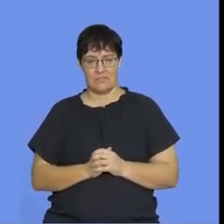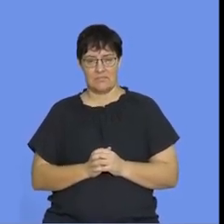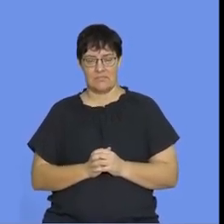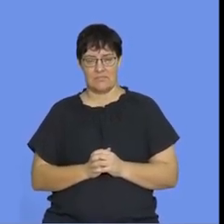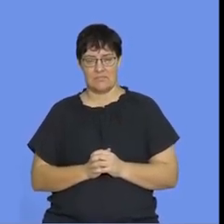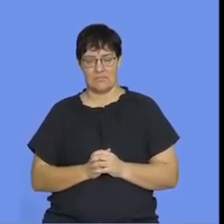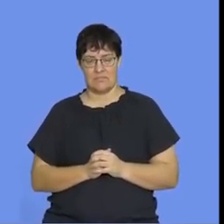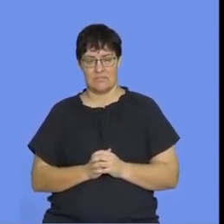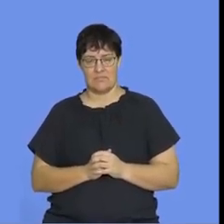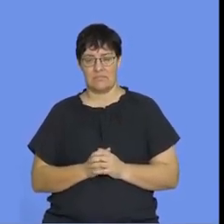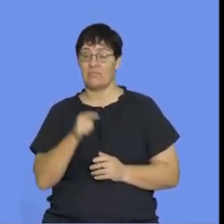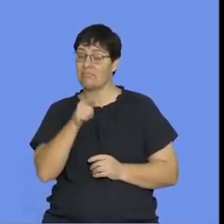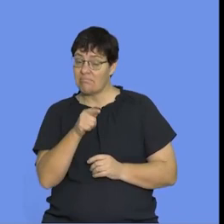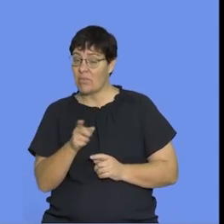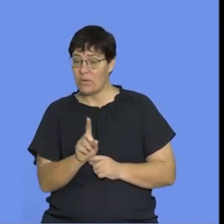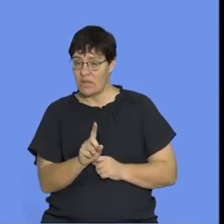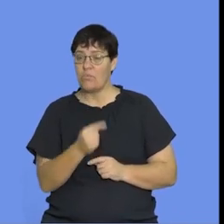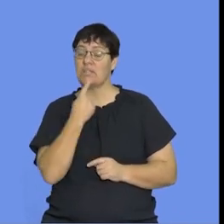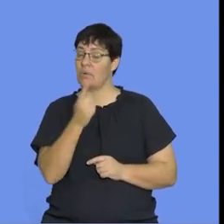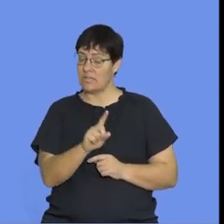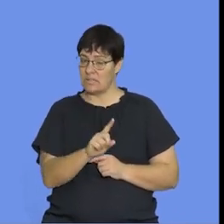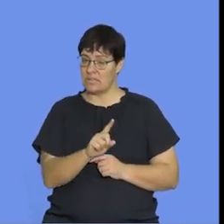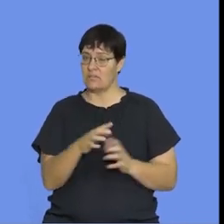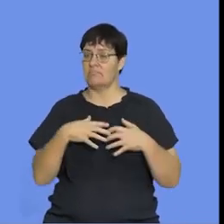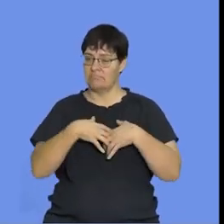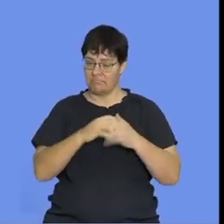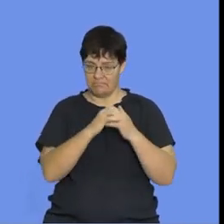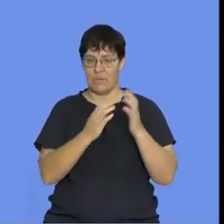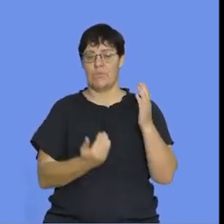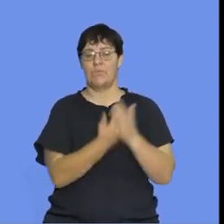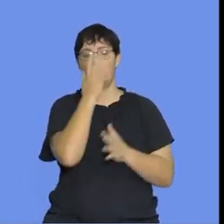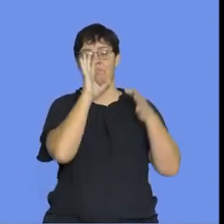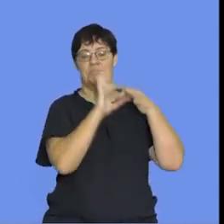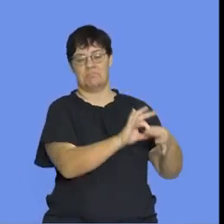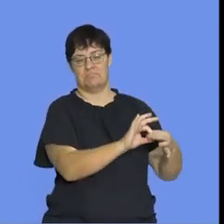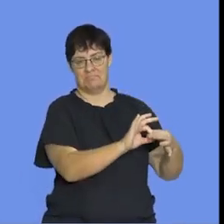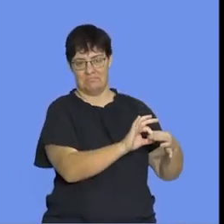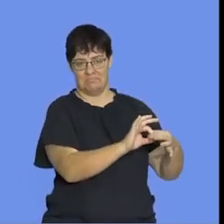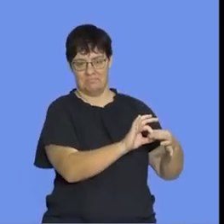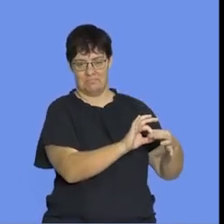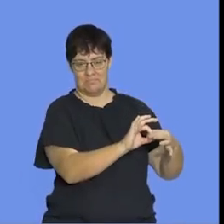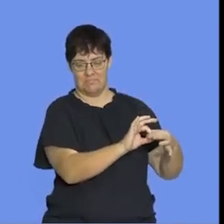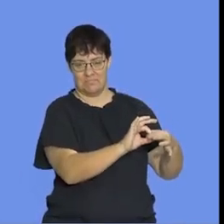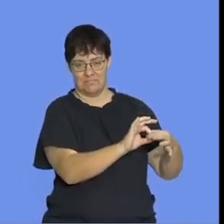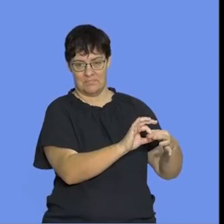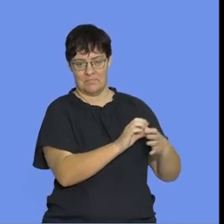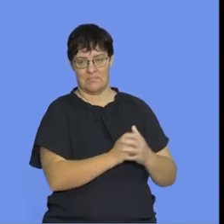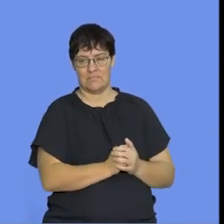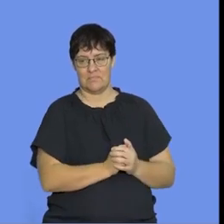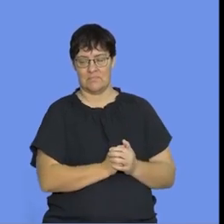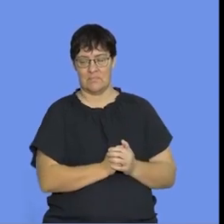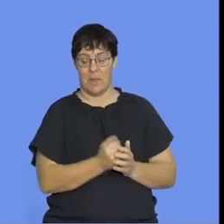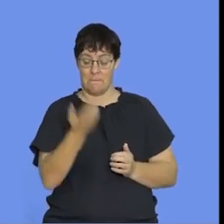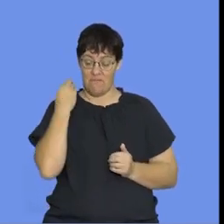That's very important. We are saying that there is formation of new bonds, okay? new bonds are formed. So the